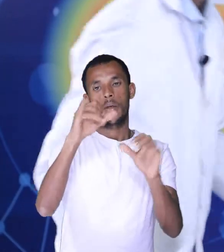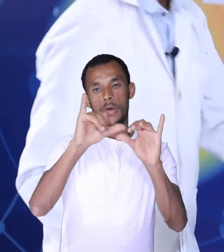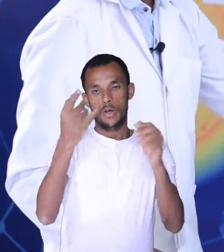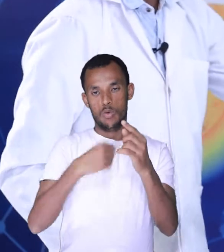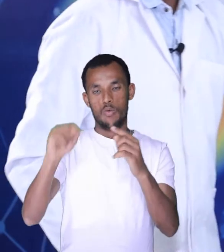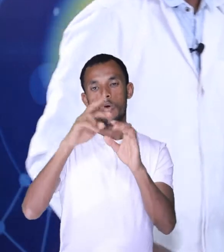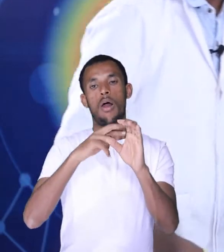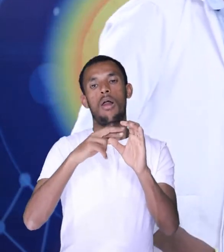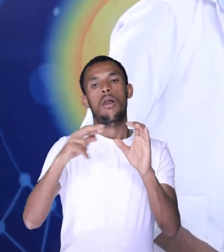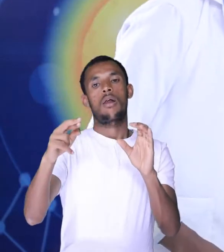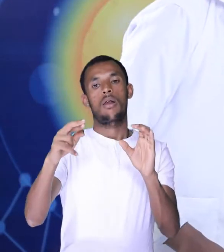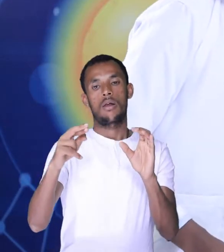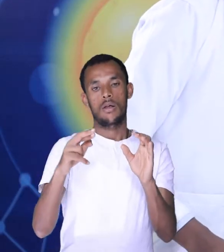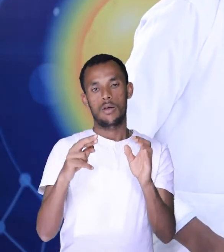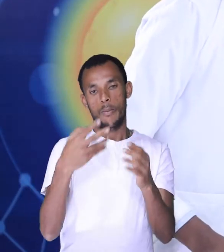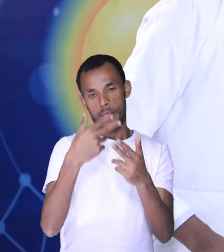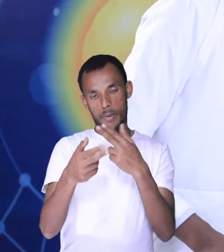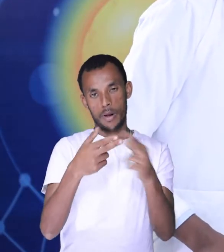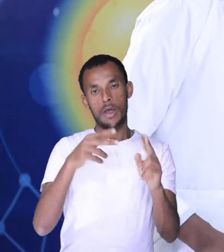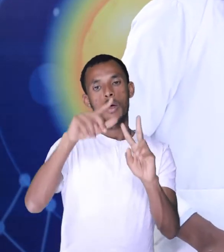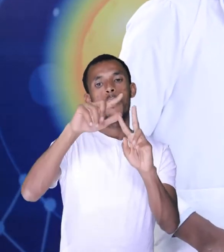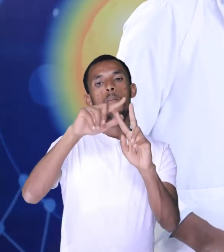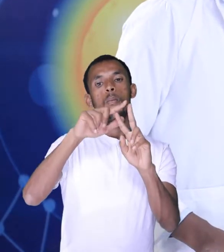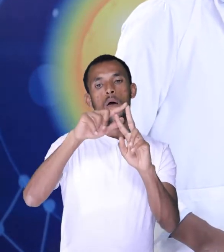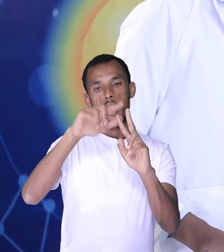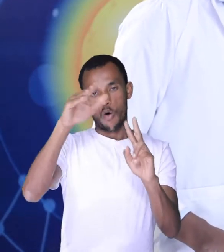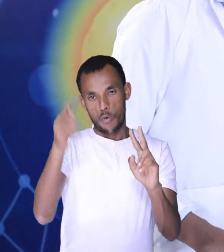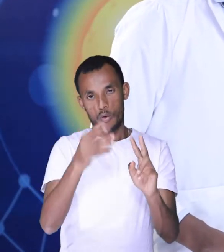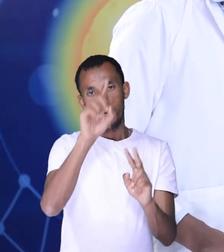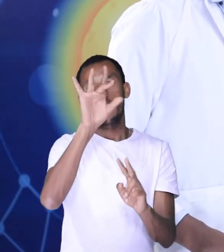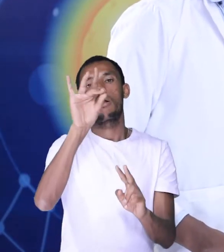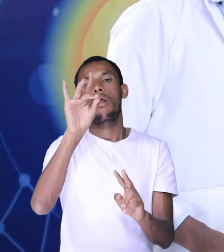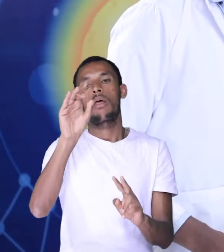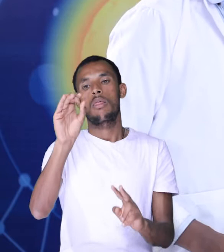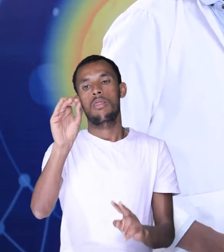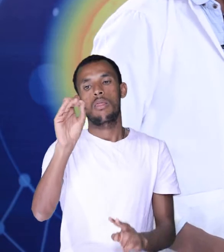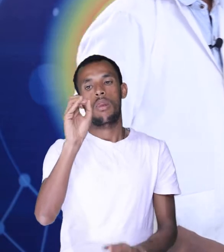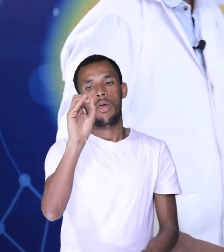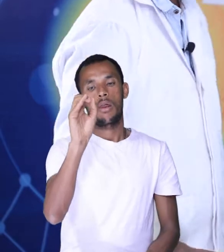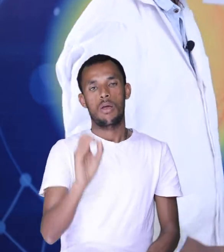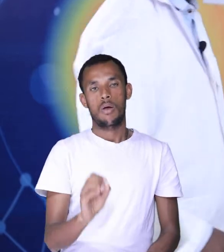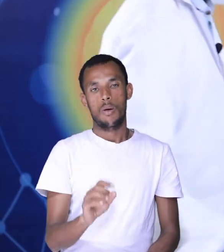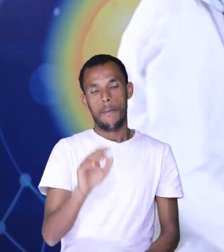measure, multiply with pi over 180 degree.